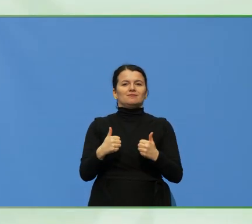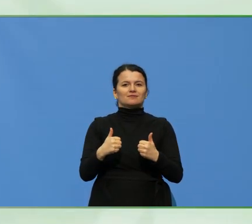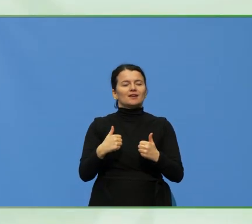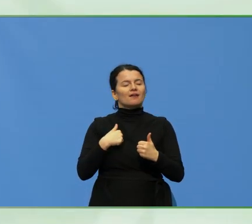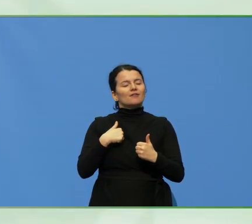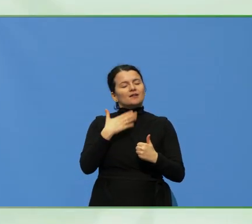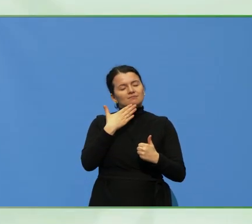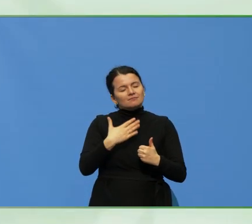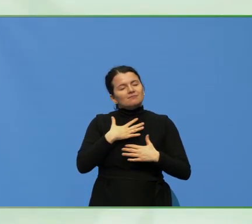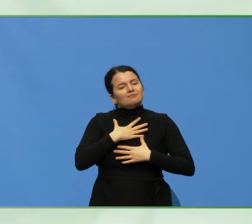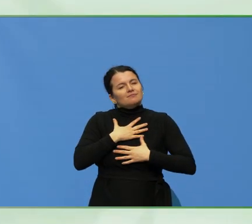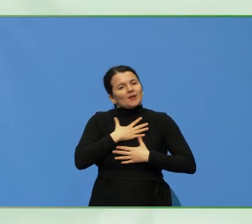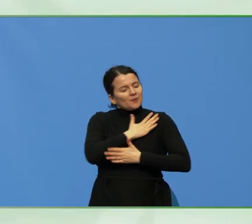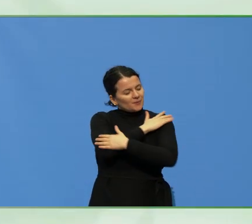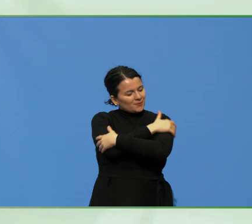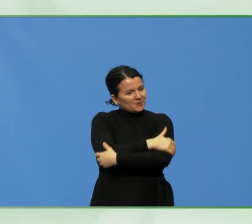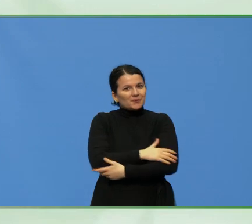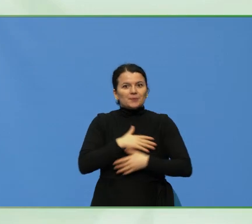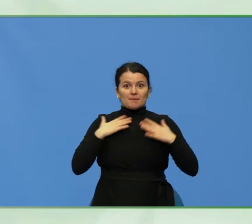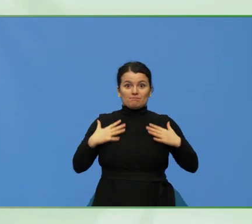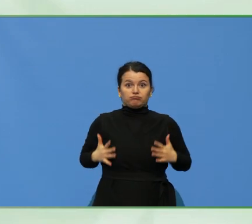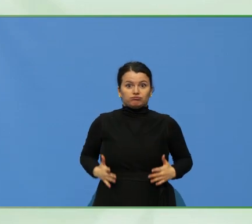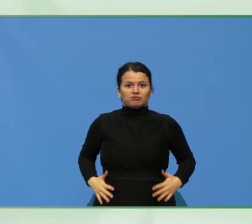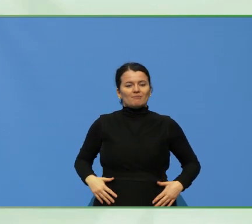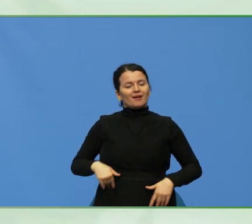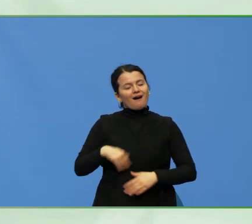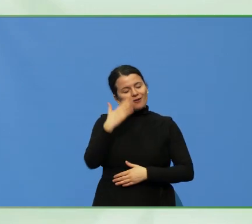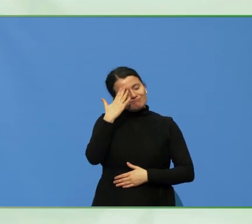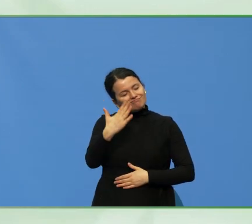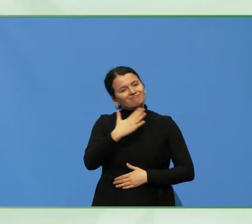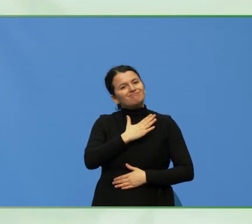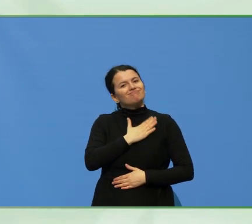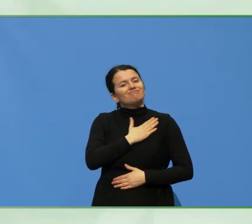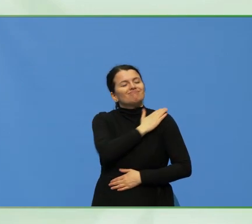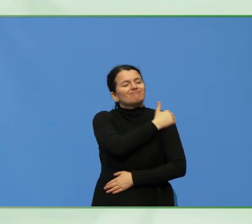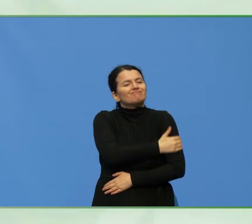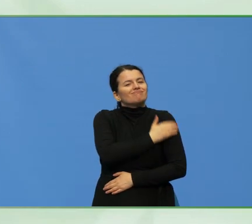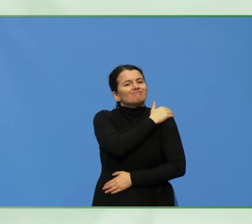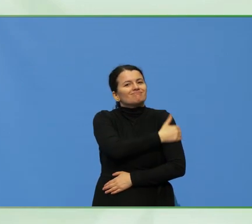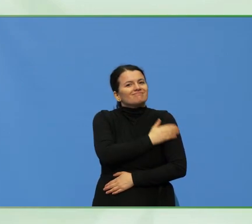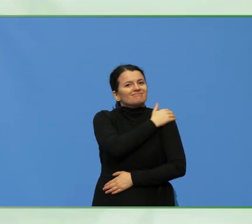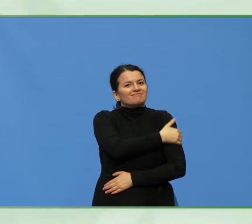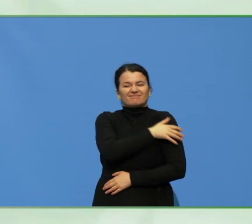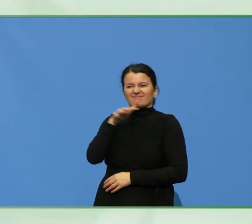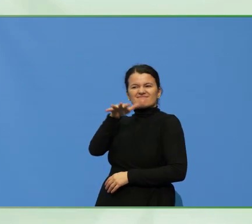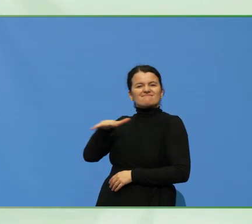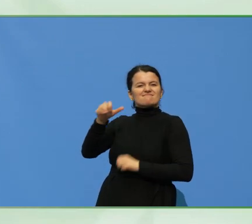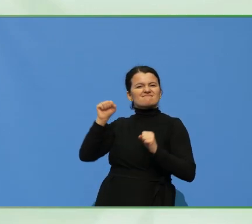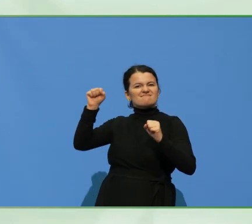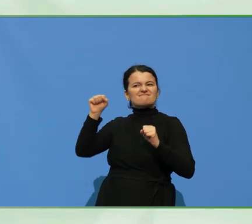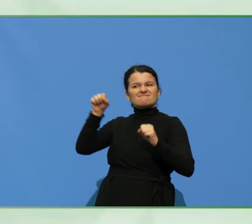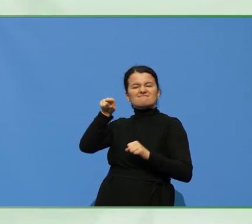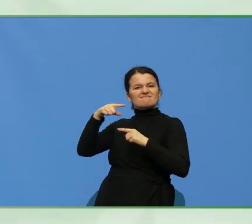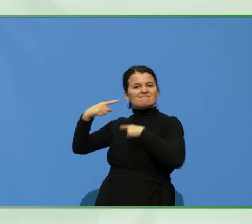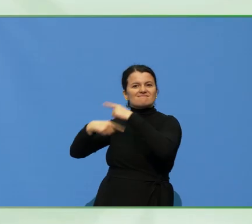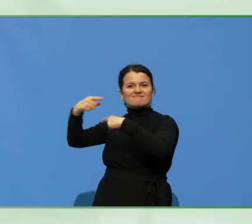respect for these vessels. The industry has gotten it wrong all this time. And at Second